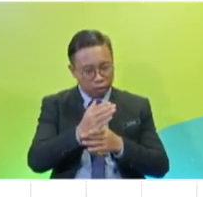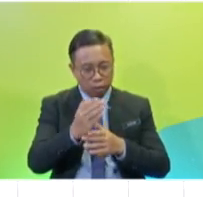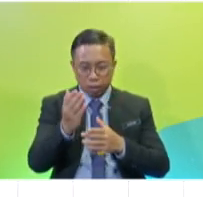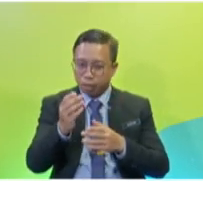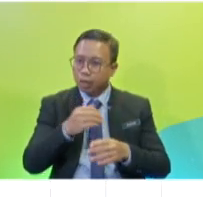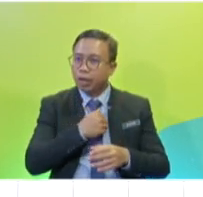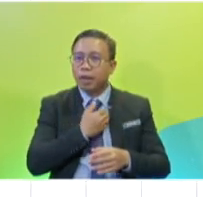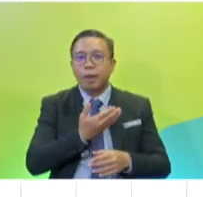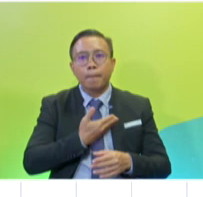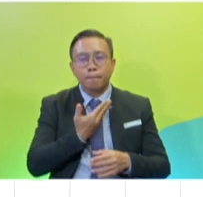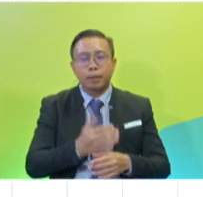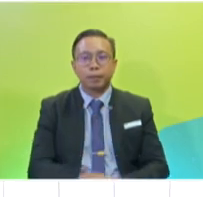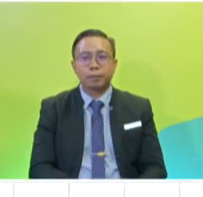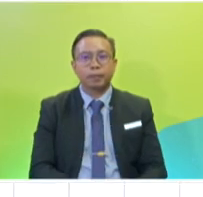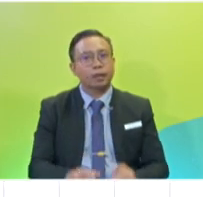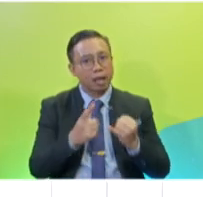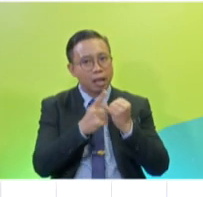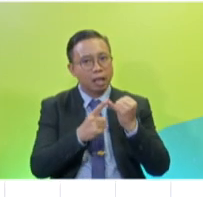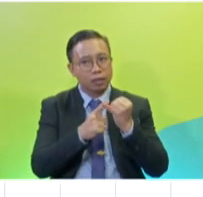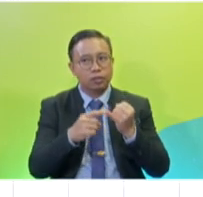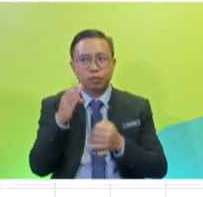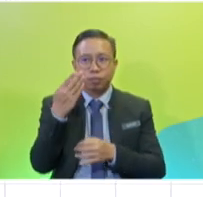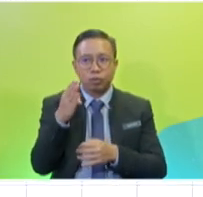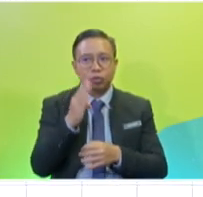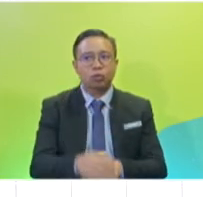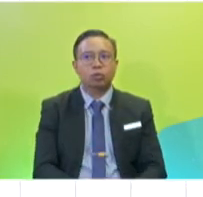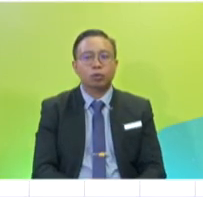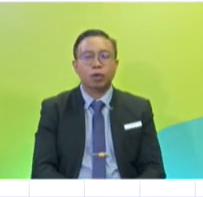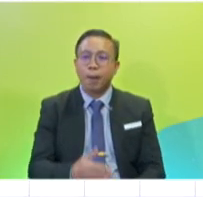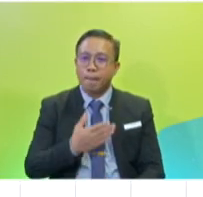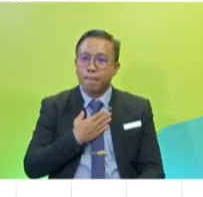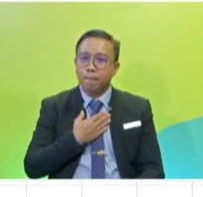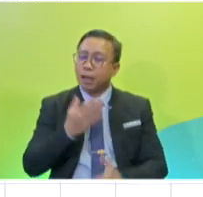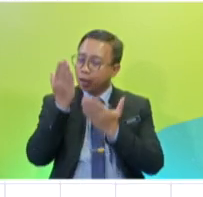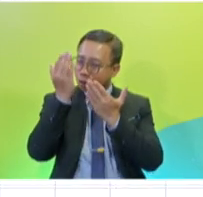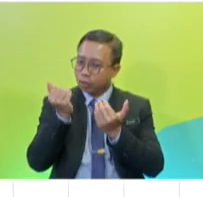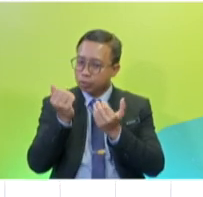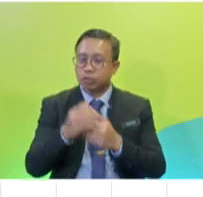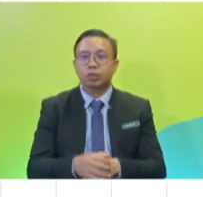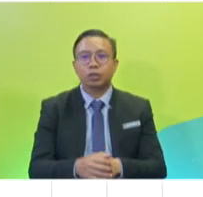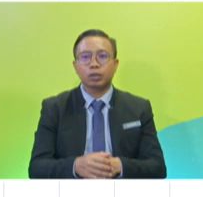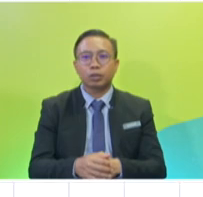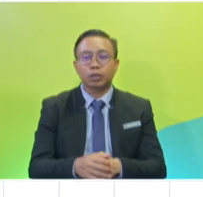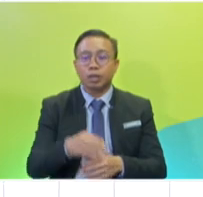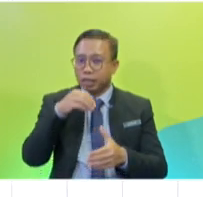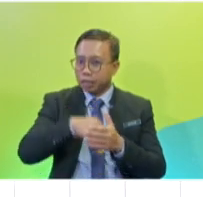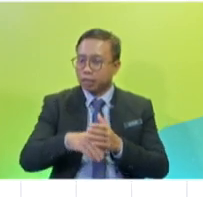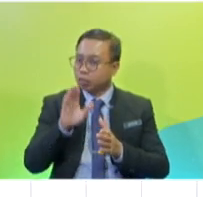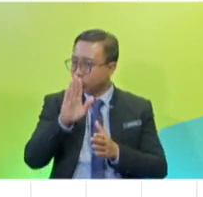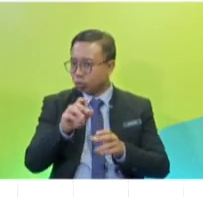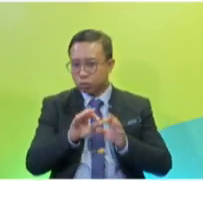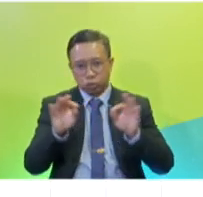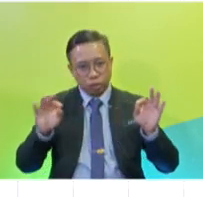you. And last but not least, blue will be my wish and my hope. Now, in your sentence for